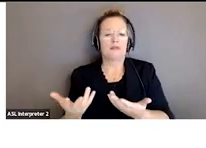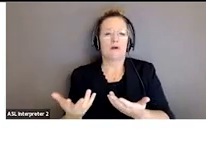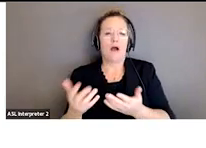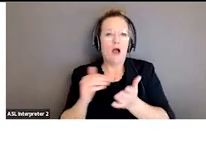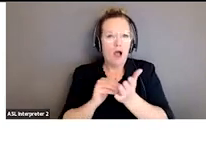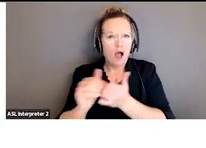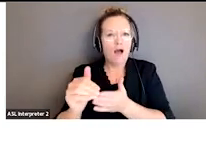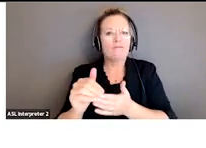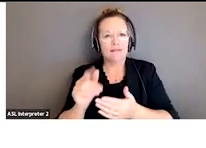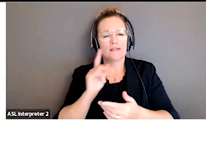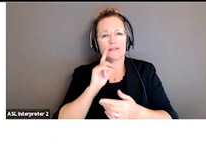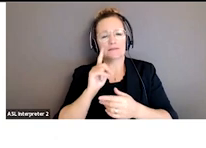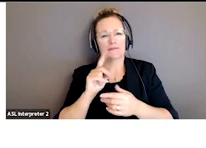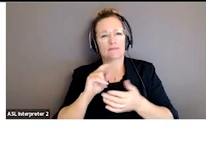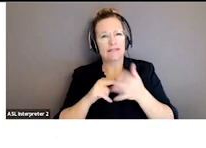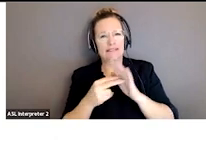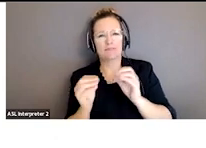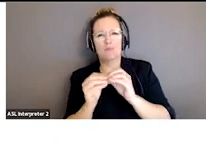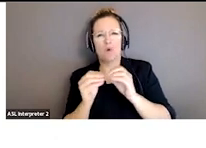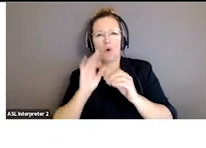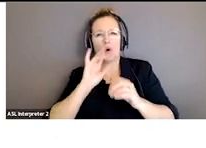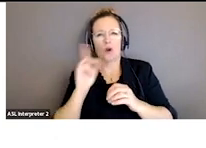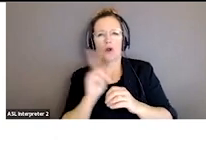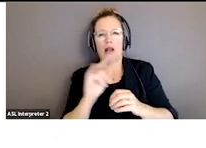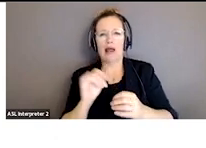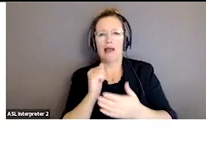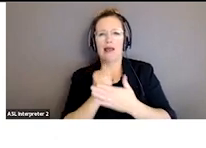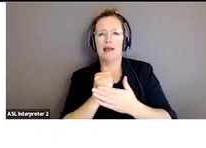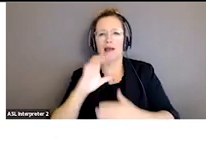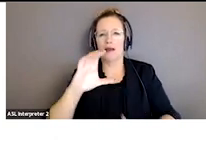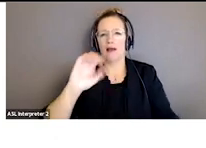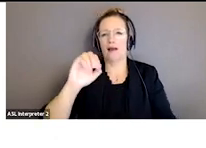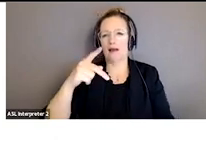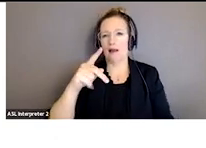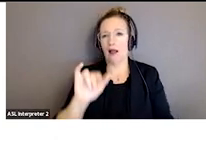about copyright. And so there are some